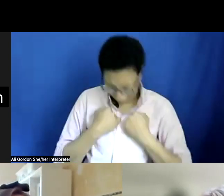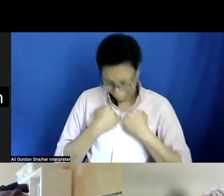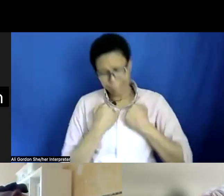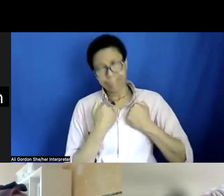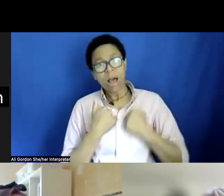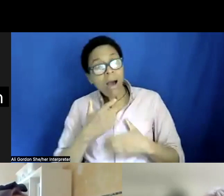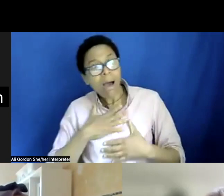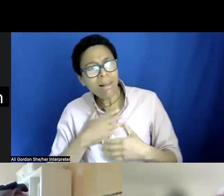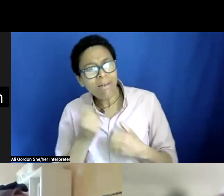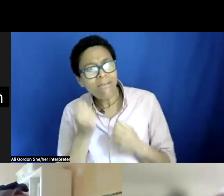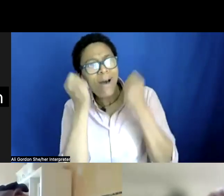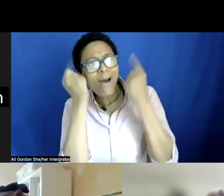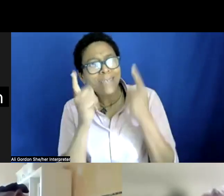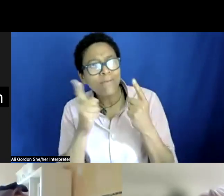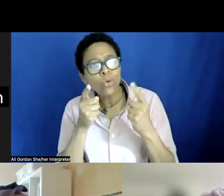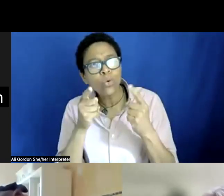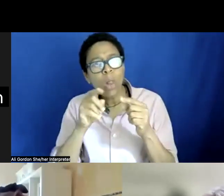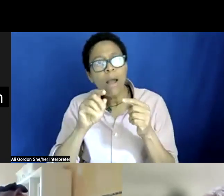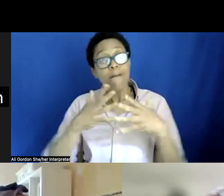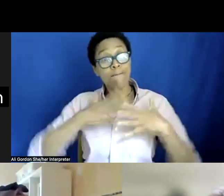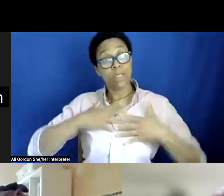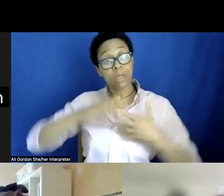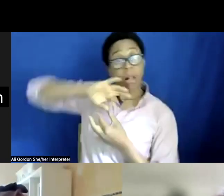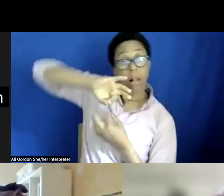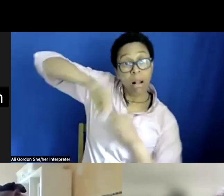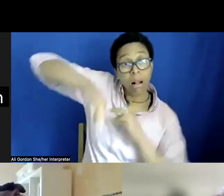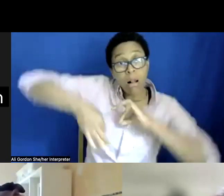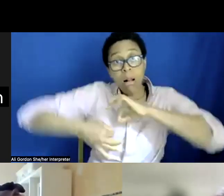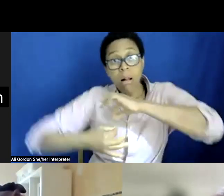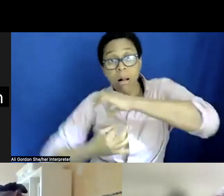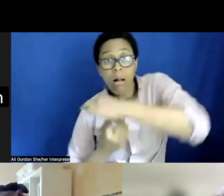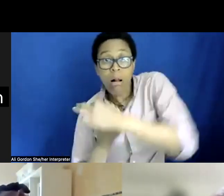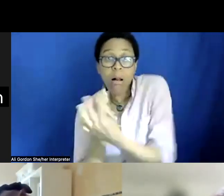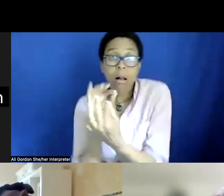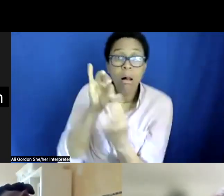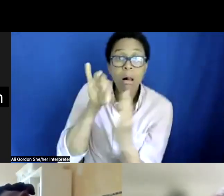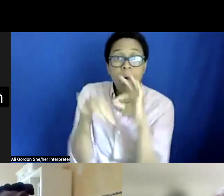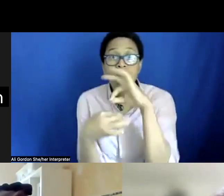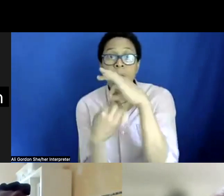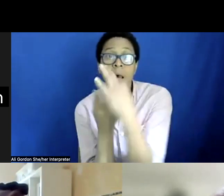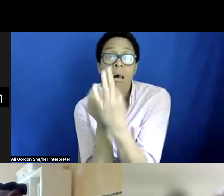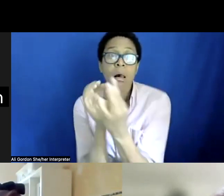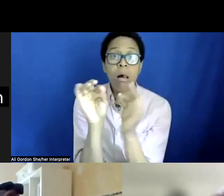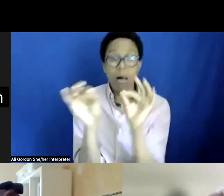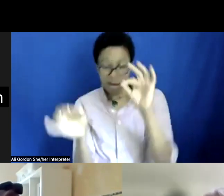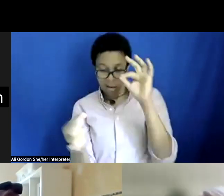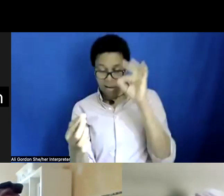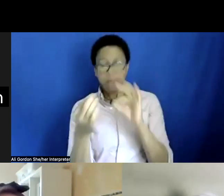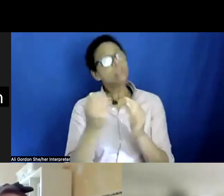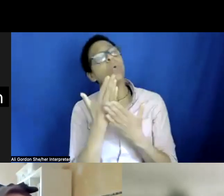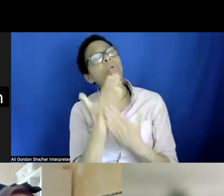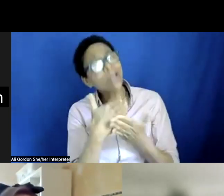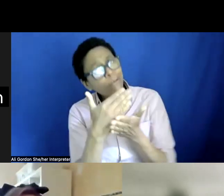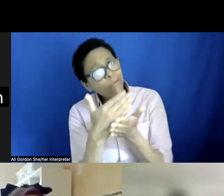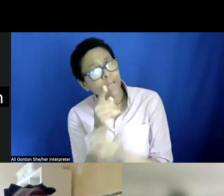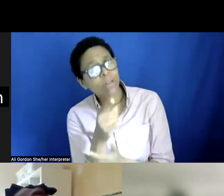twisting of, as you've been listening to the narrative. I feel like there's something really important there about that. Thank you for sharing.